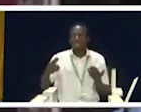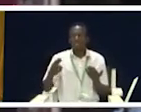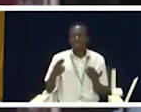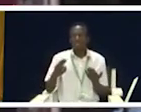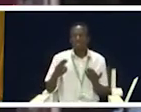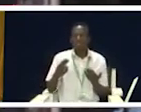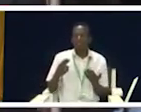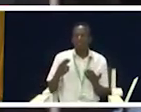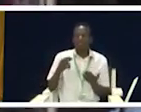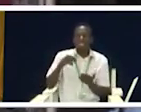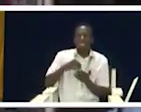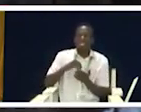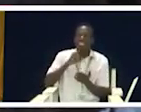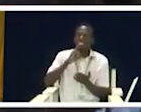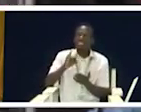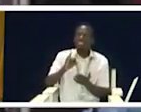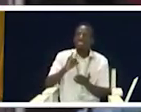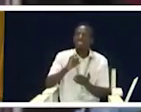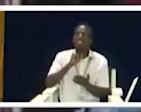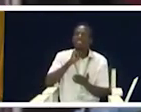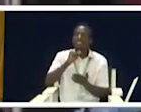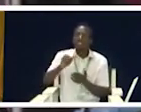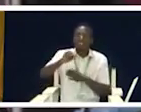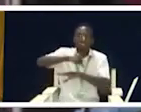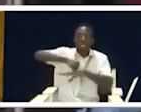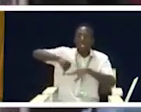you that prevents you from falling into sin.